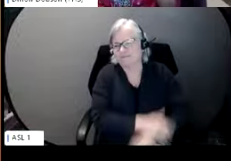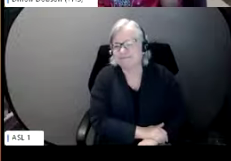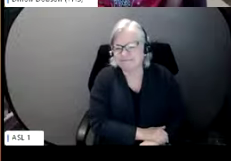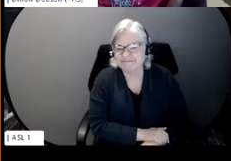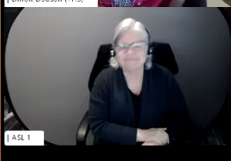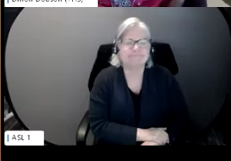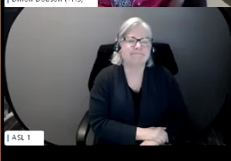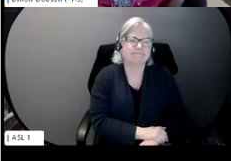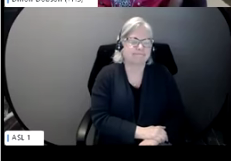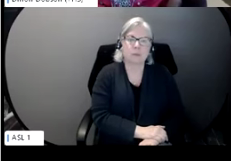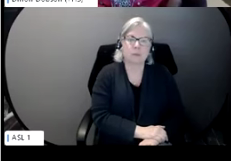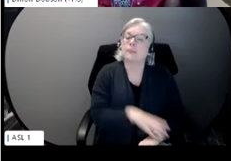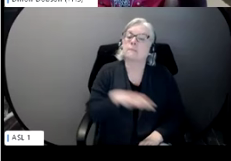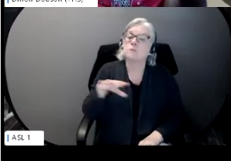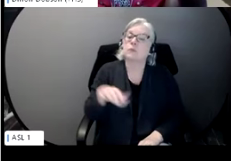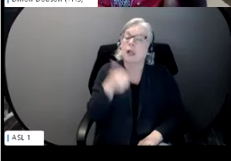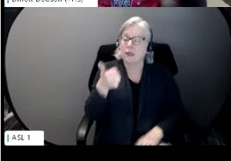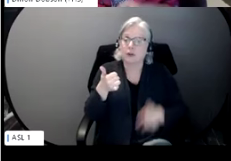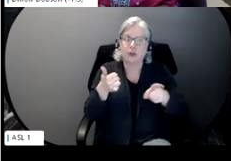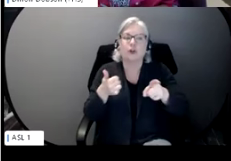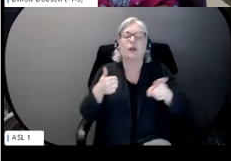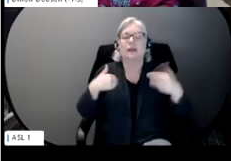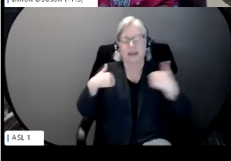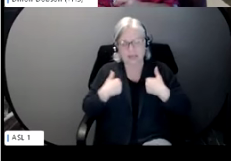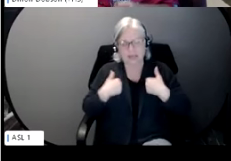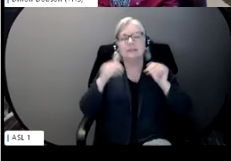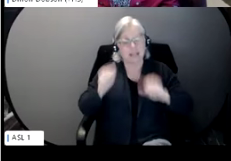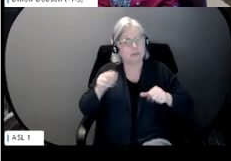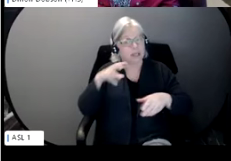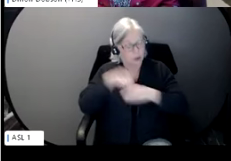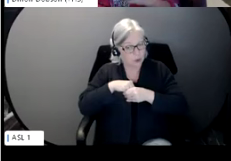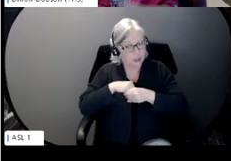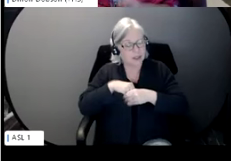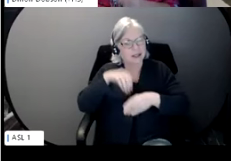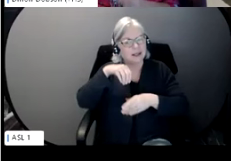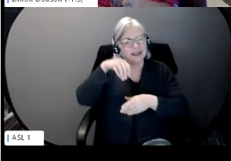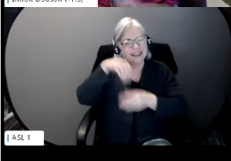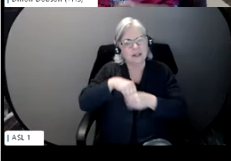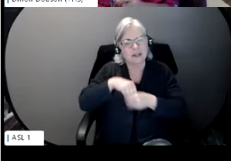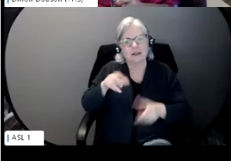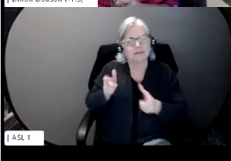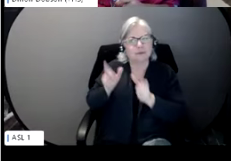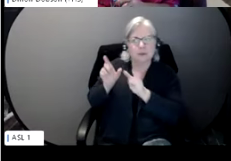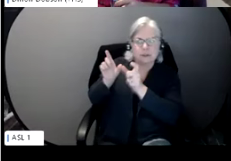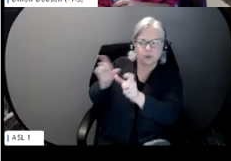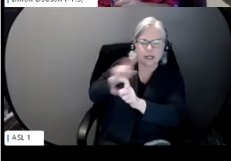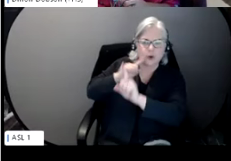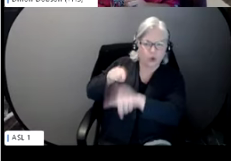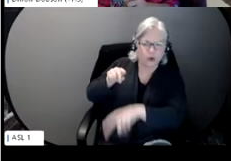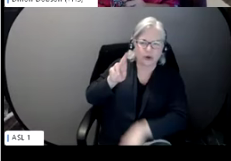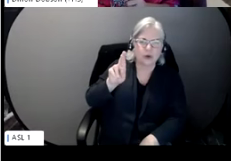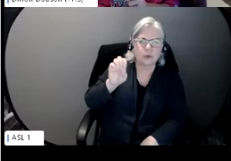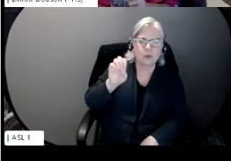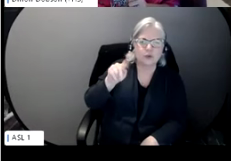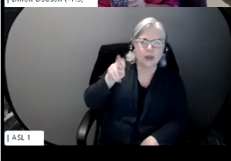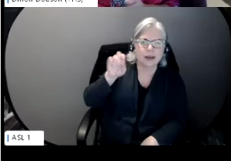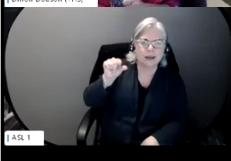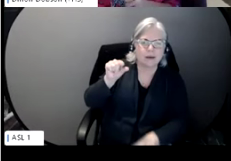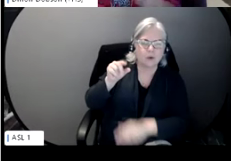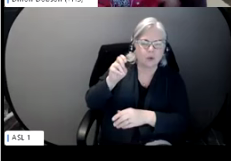And another thing is animals can be included in restraining orders. So if there are safety issues, you can include animals in restraining